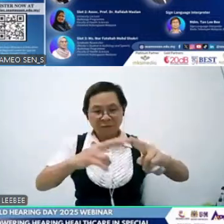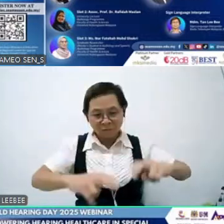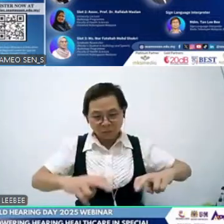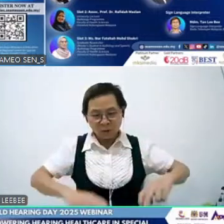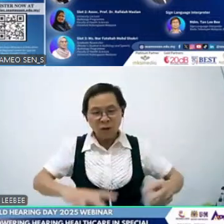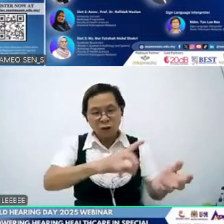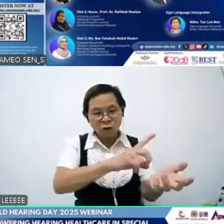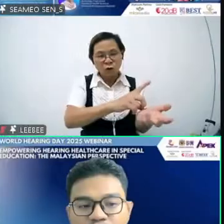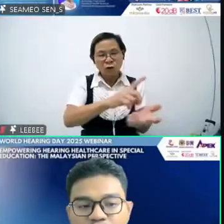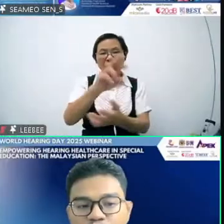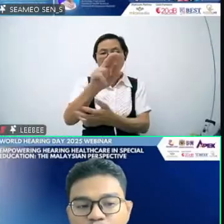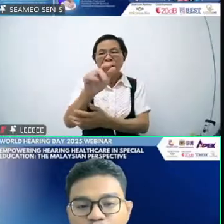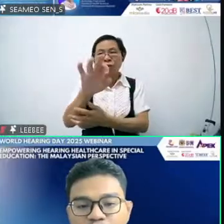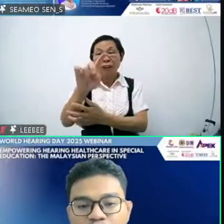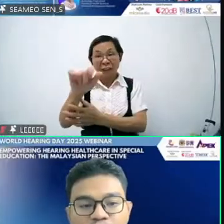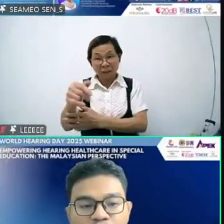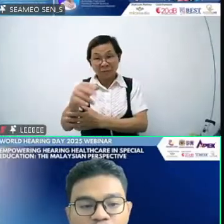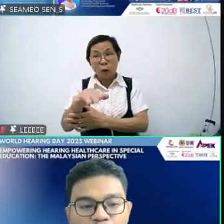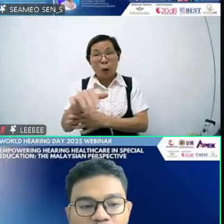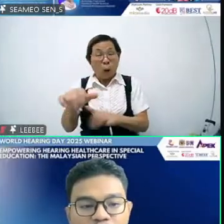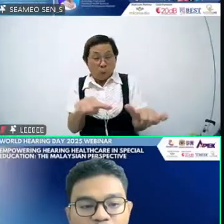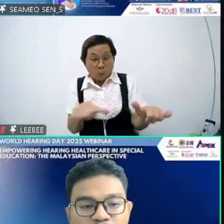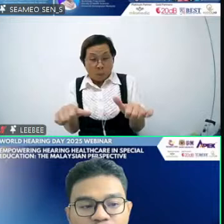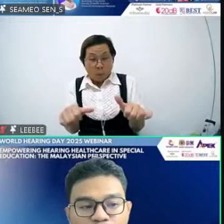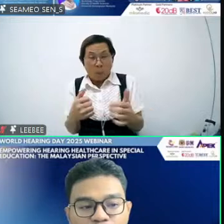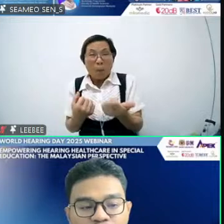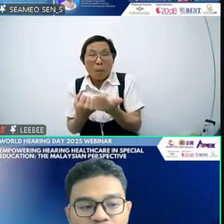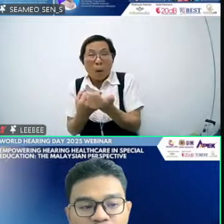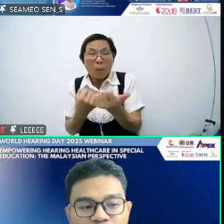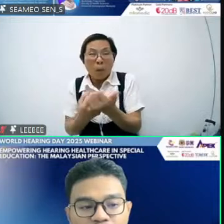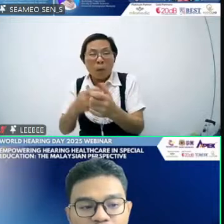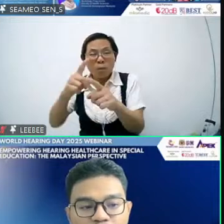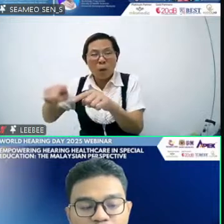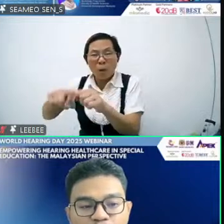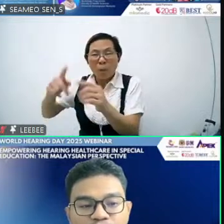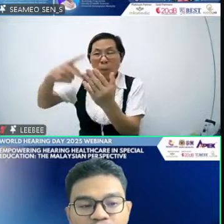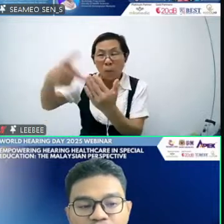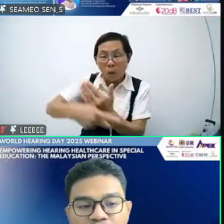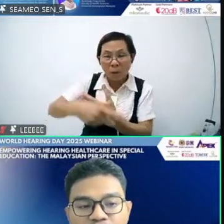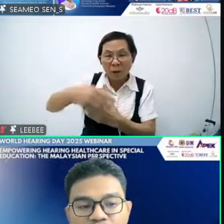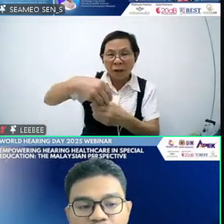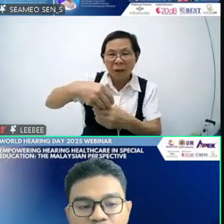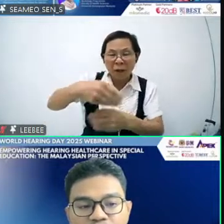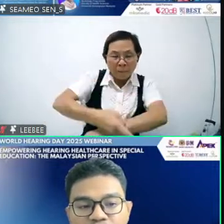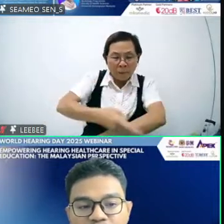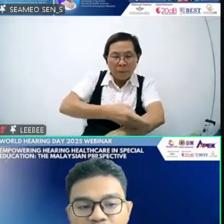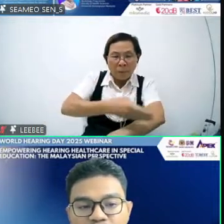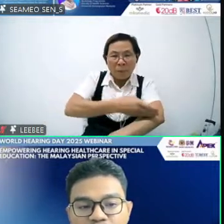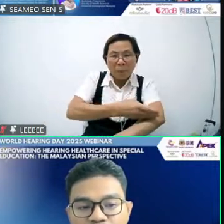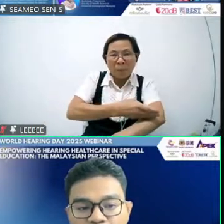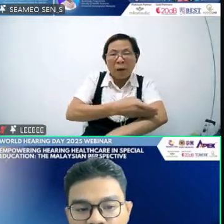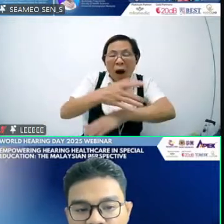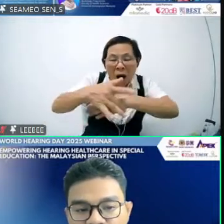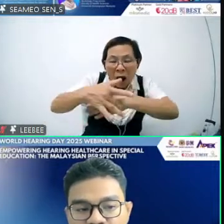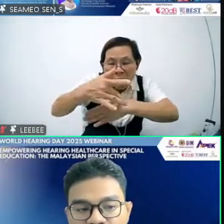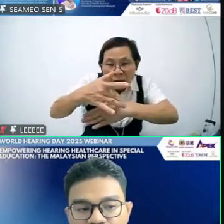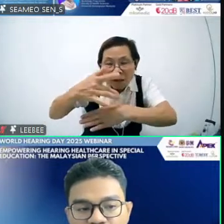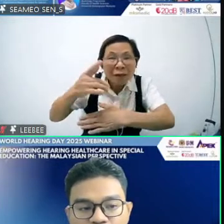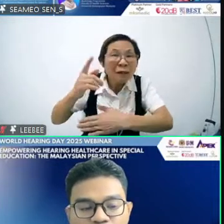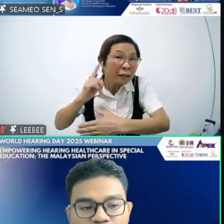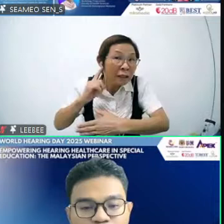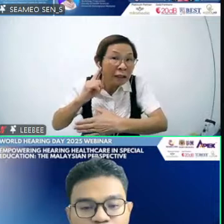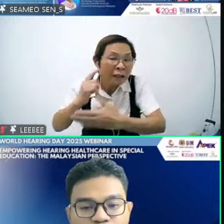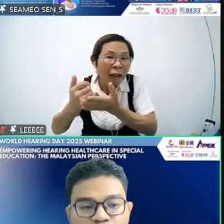Dr. Rafidah has actively contributed for multiple research projects aimed at improving early hearing detection and